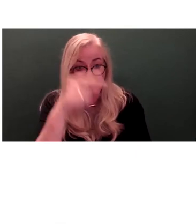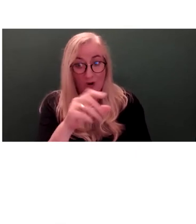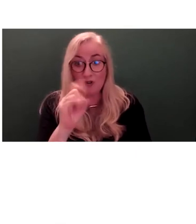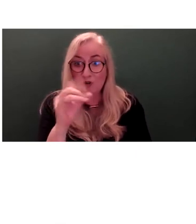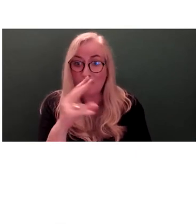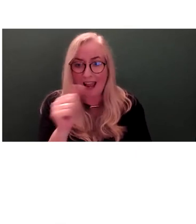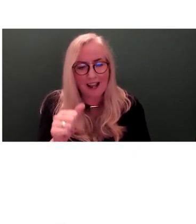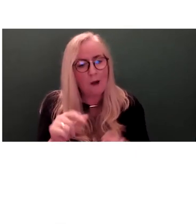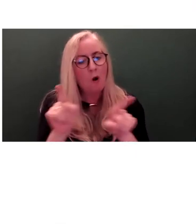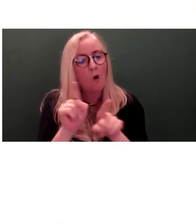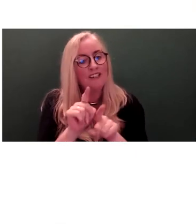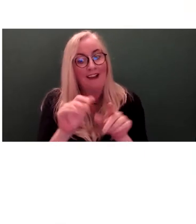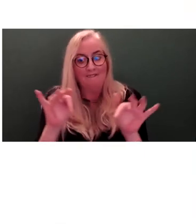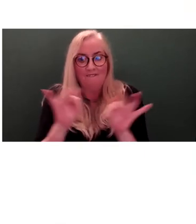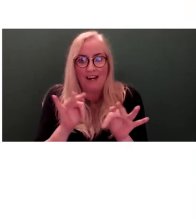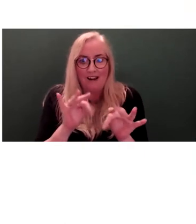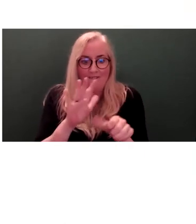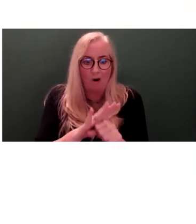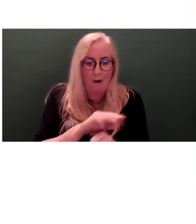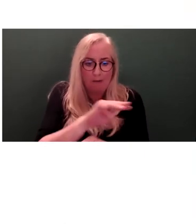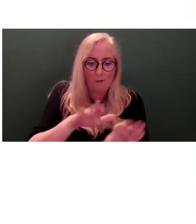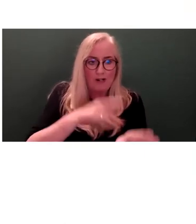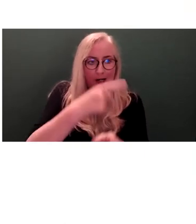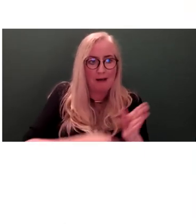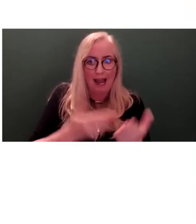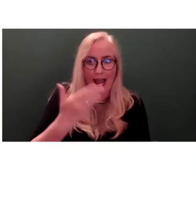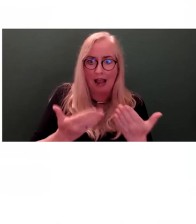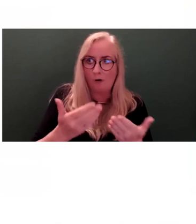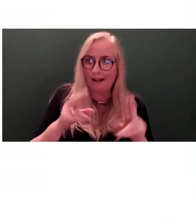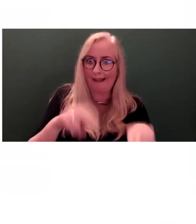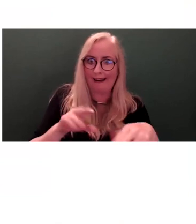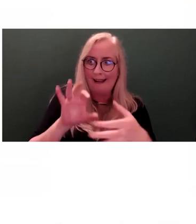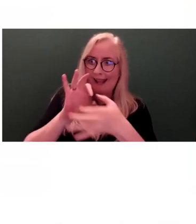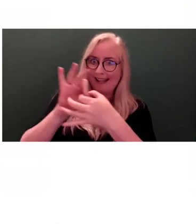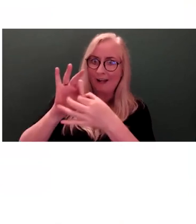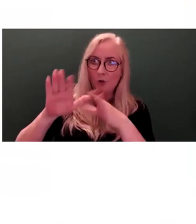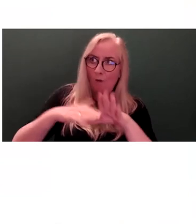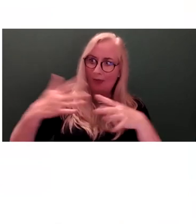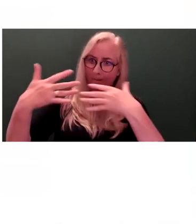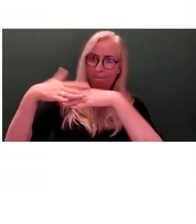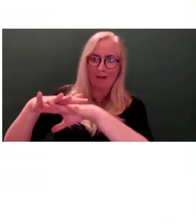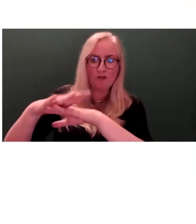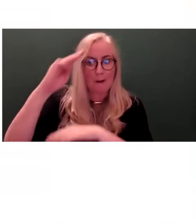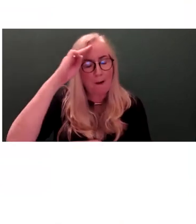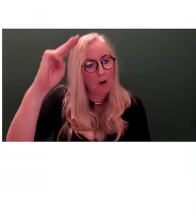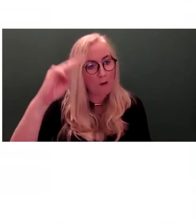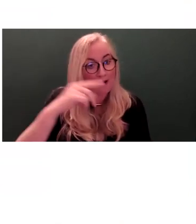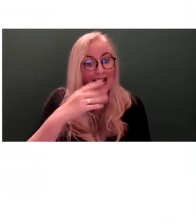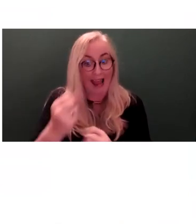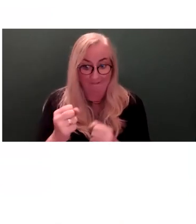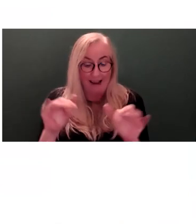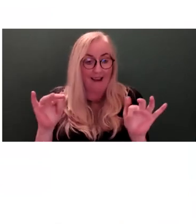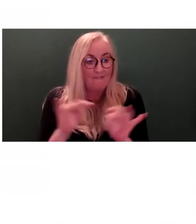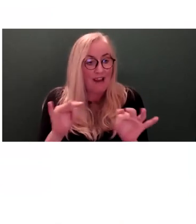fear on the part of persons with disabilities in terms of engaging with like the mainstream employment service. I know there can be sometimes a fear that